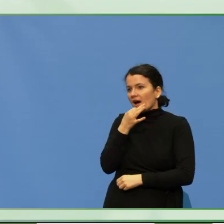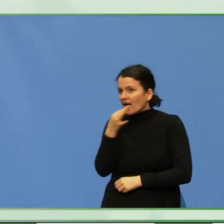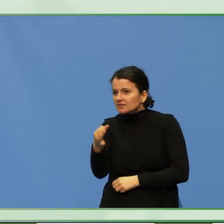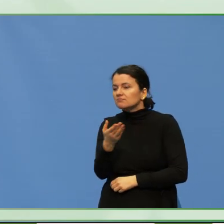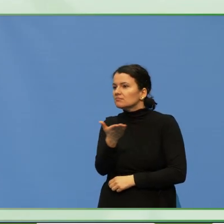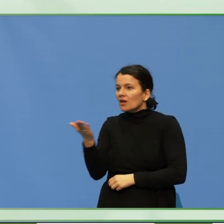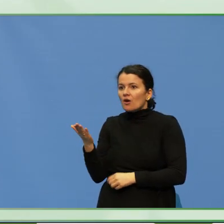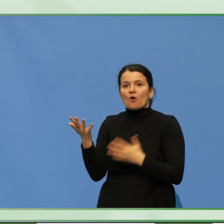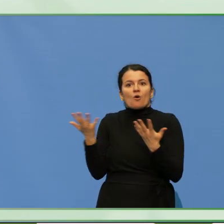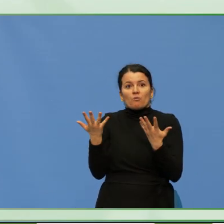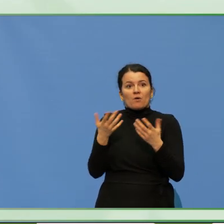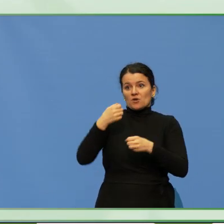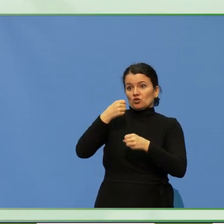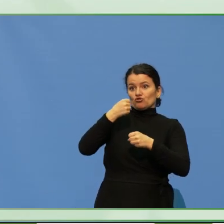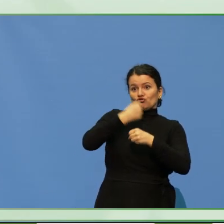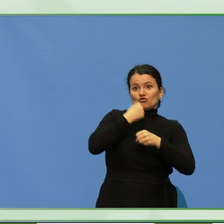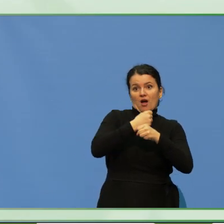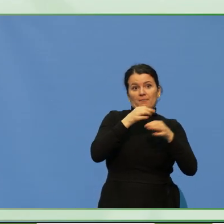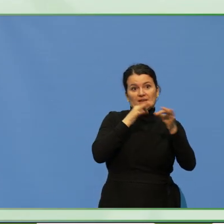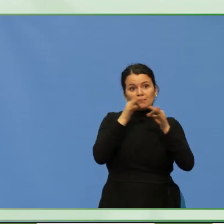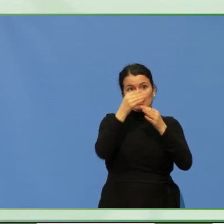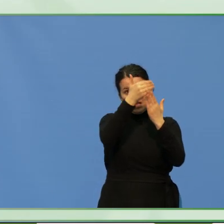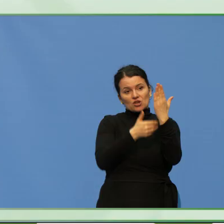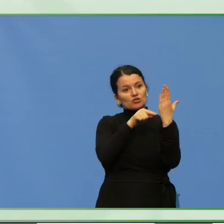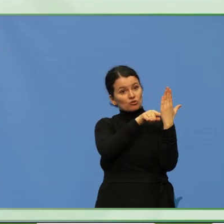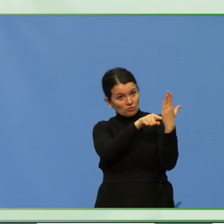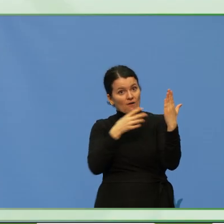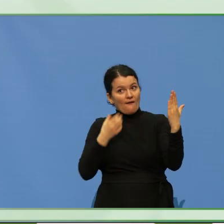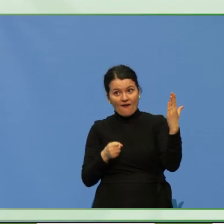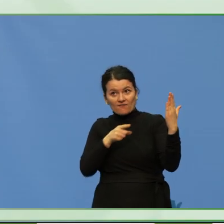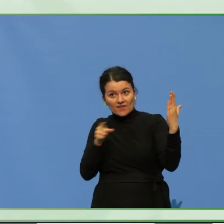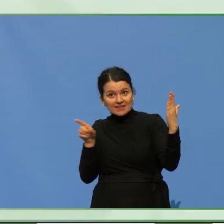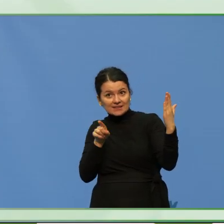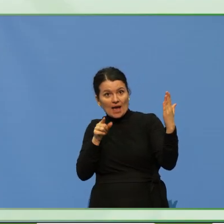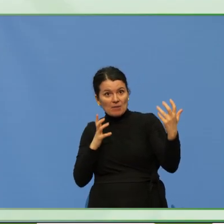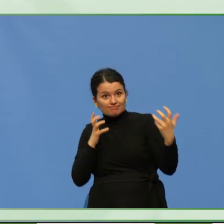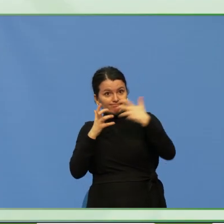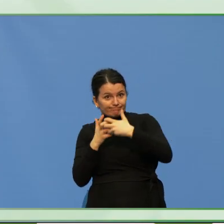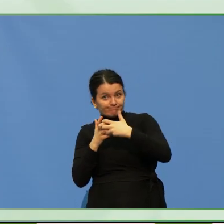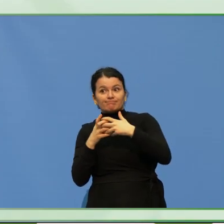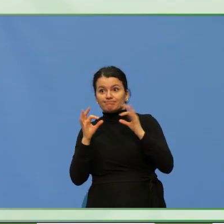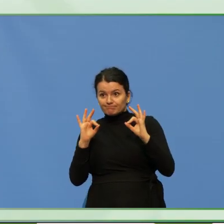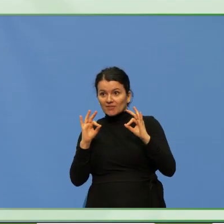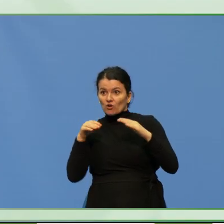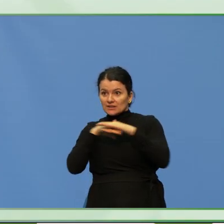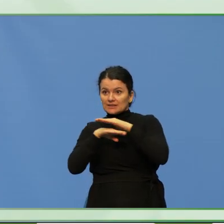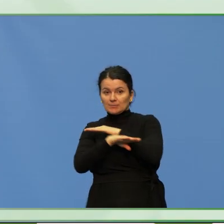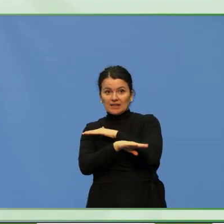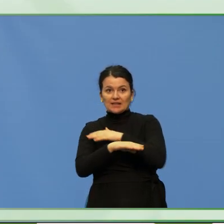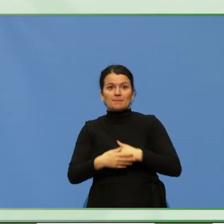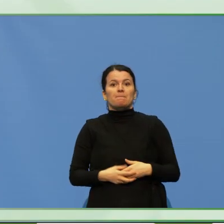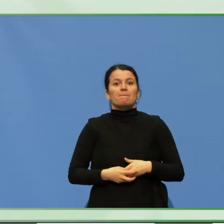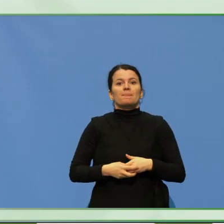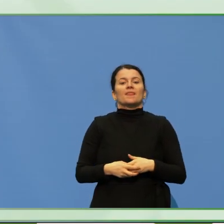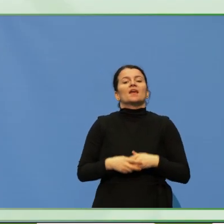available from the job description level, from the earliest of outset, ensuring that in terms of building